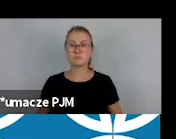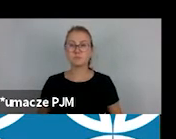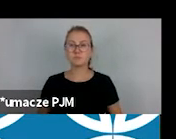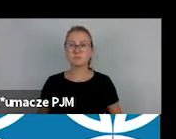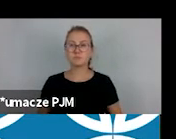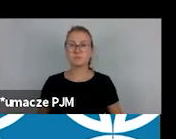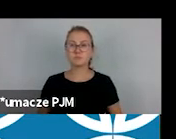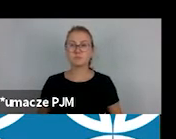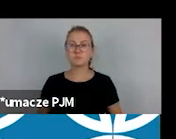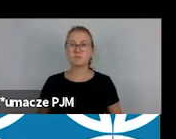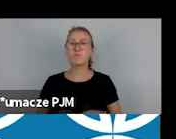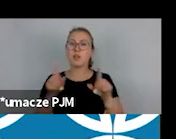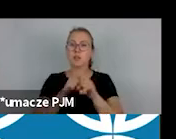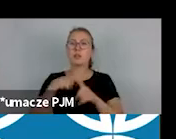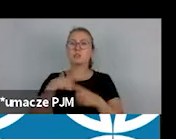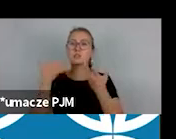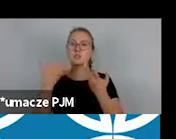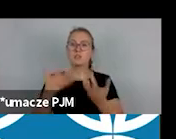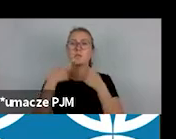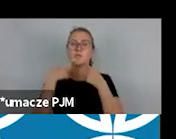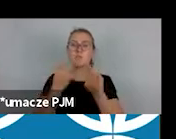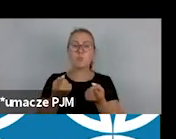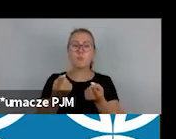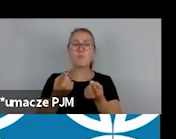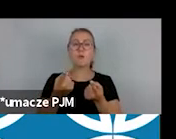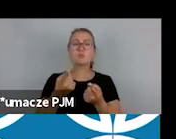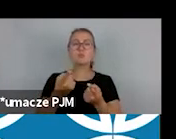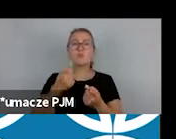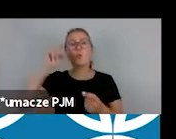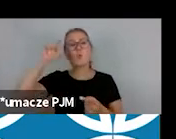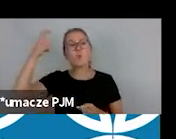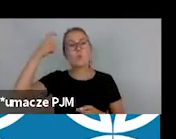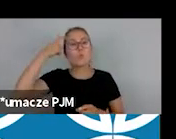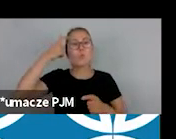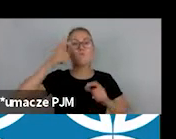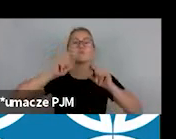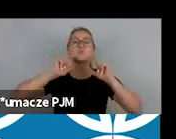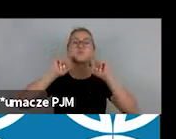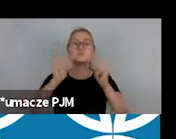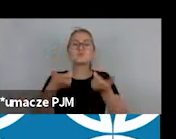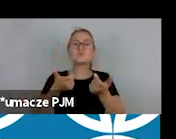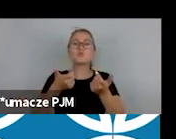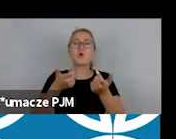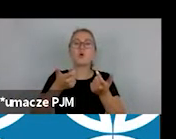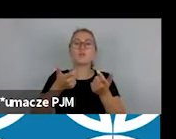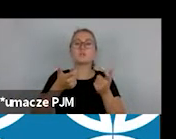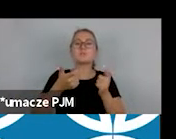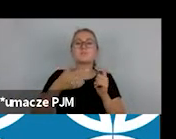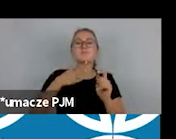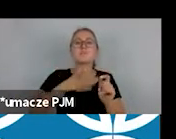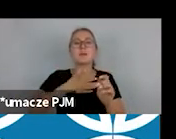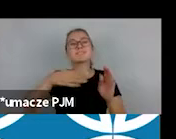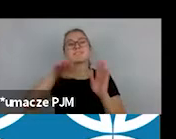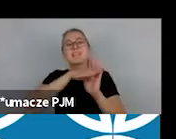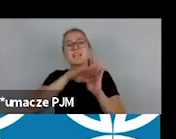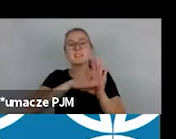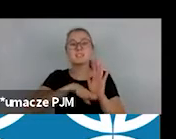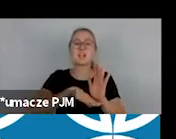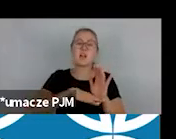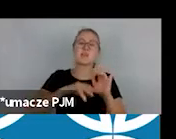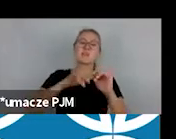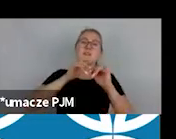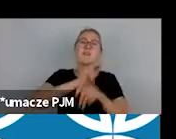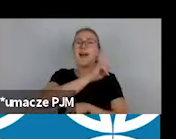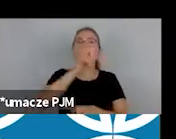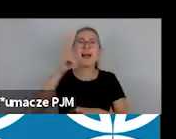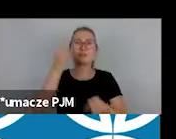work that's happening, you know, any sort of progressive gender equality work with men and boys, a core